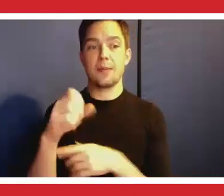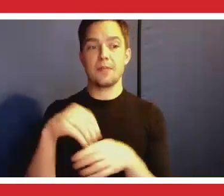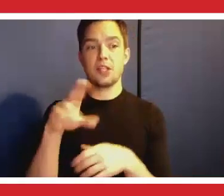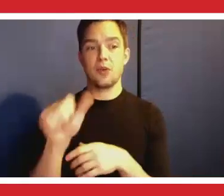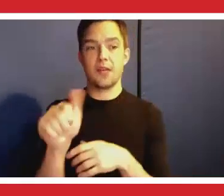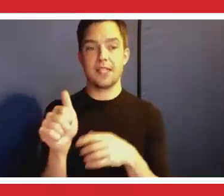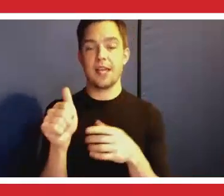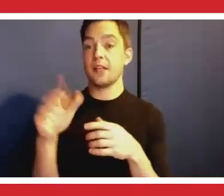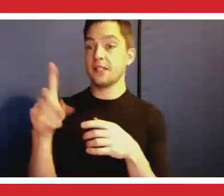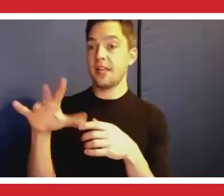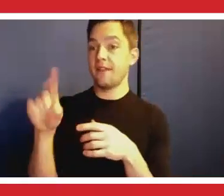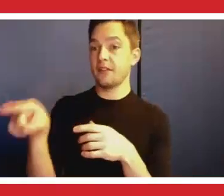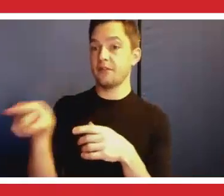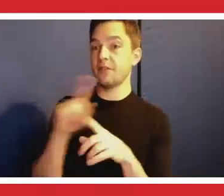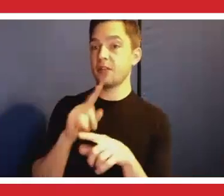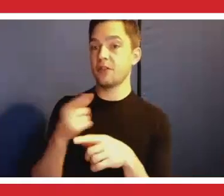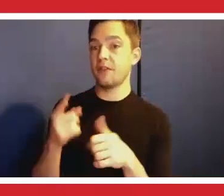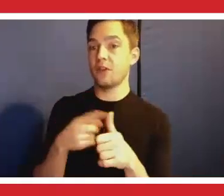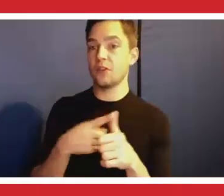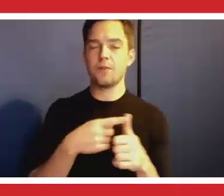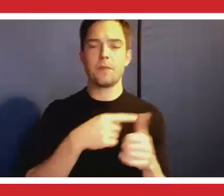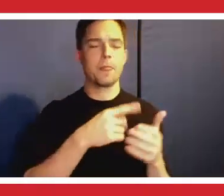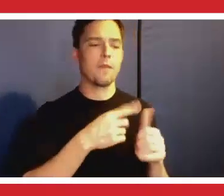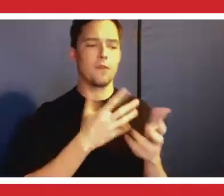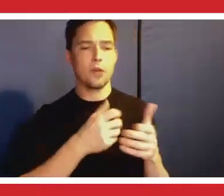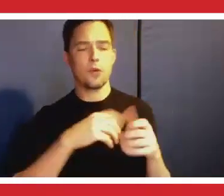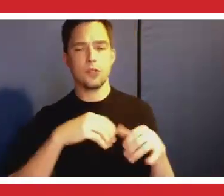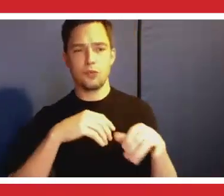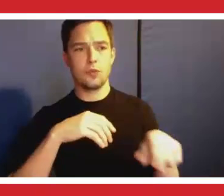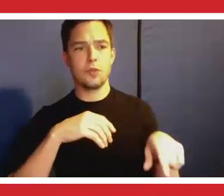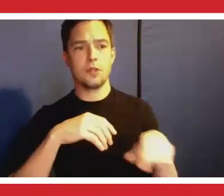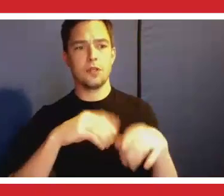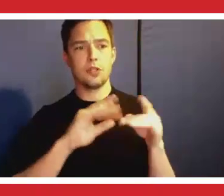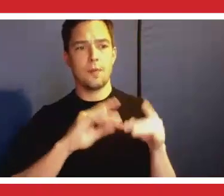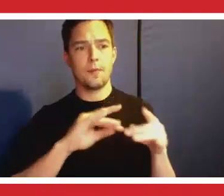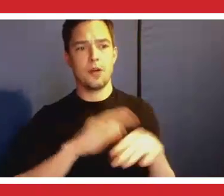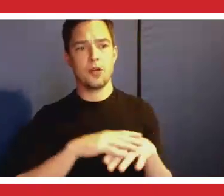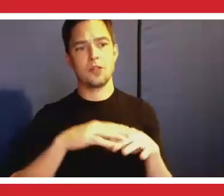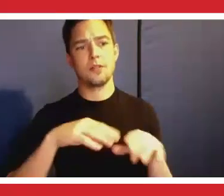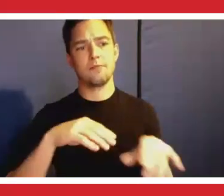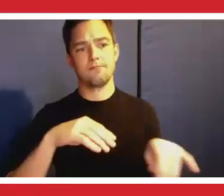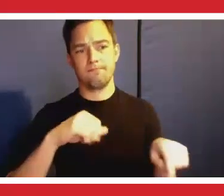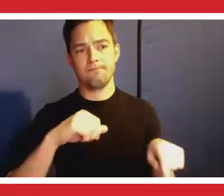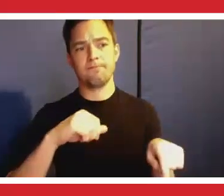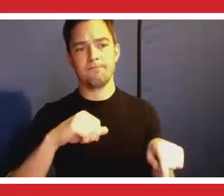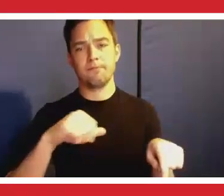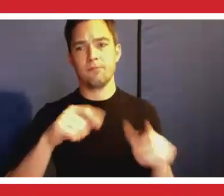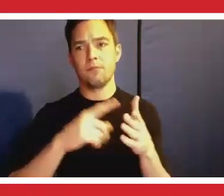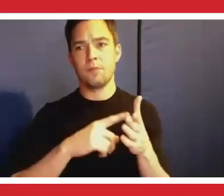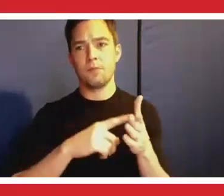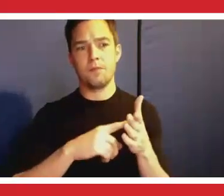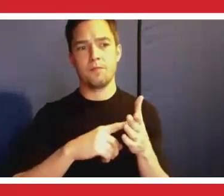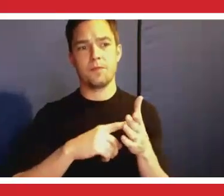with you. Can I just make one comment on the marginalisation question? Please because I think it was raised in terms of